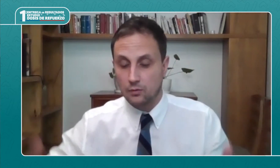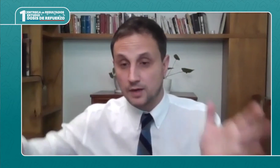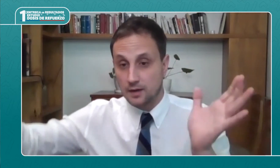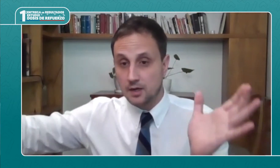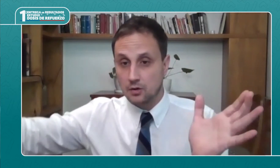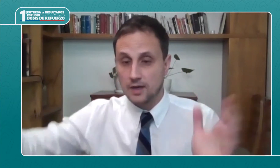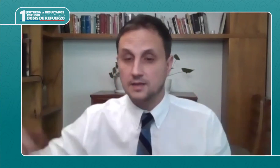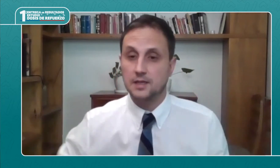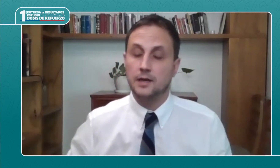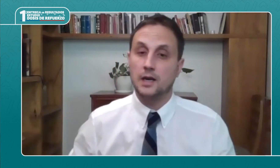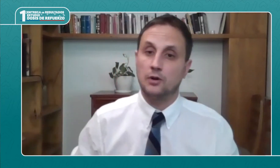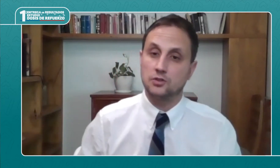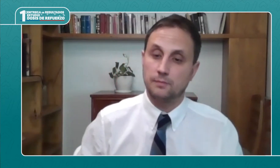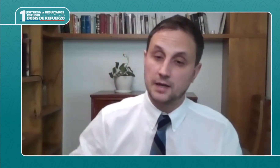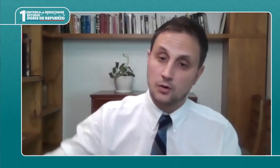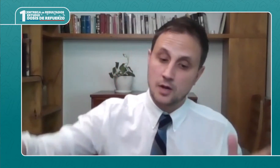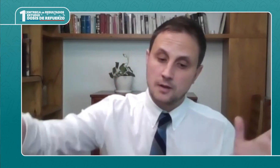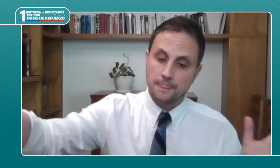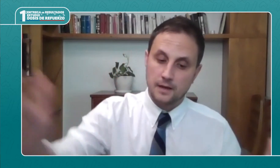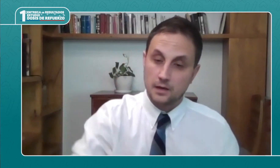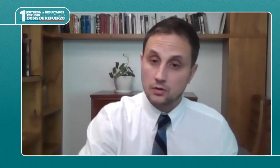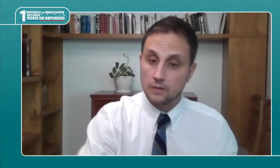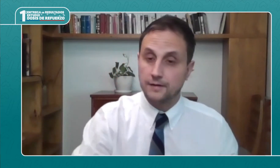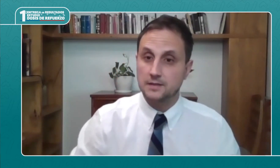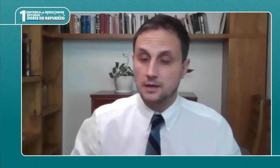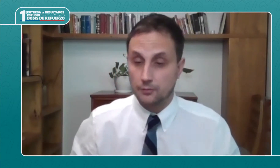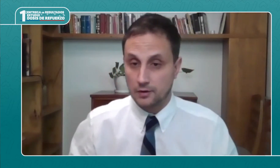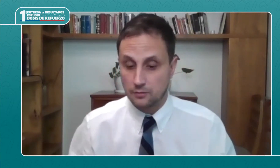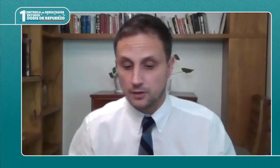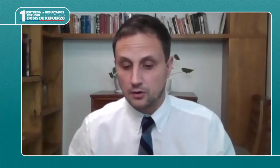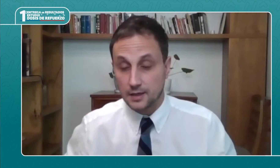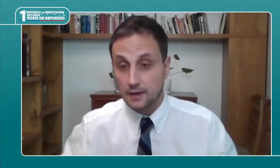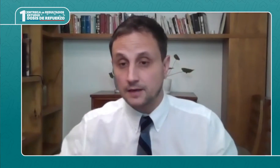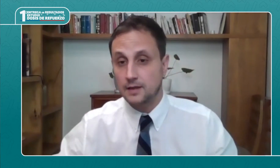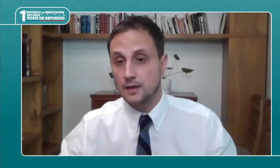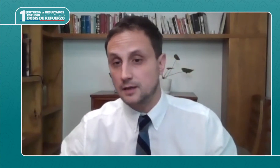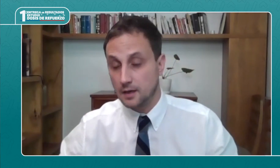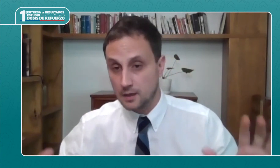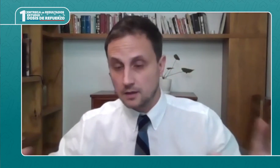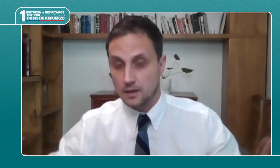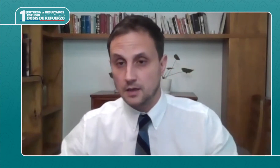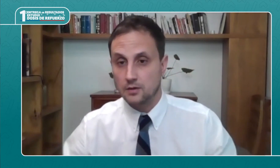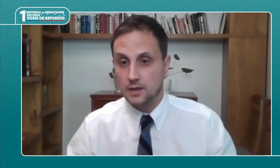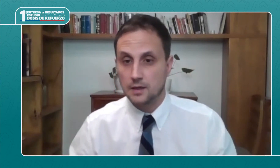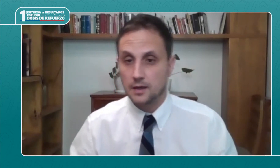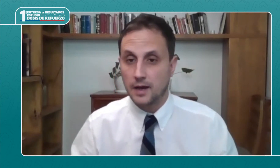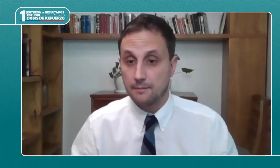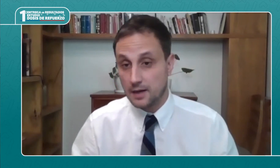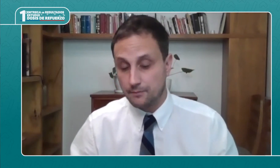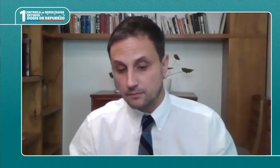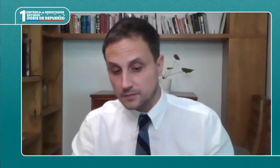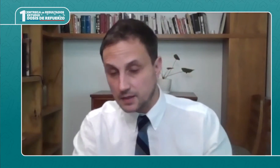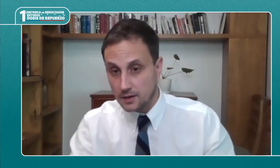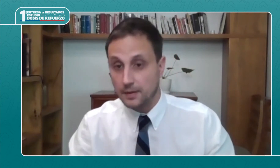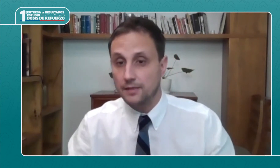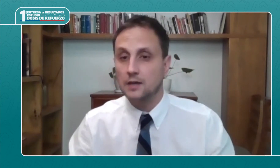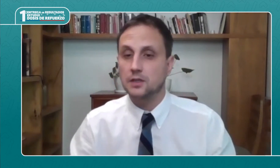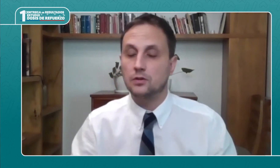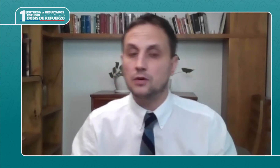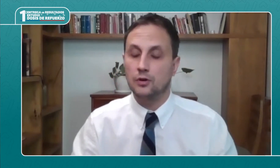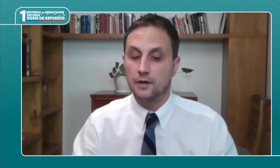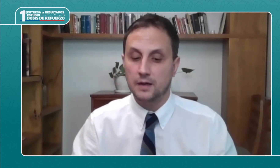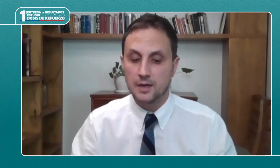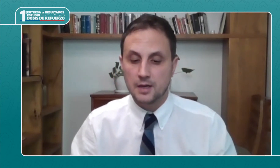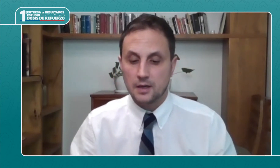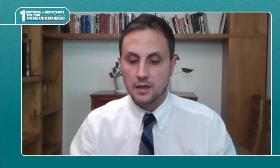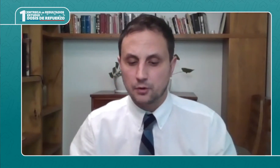large part of the program is thought out to vaccinate with AstraZeneca the elderly population and Pfizer the younger population,